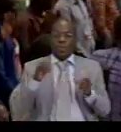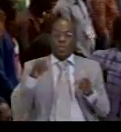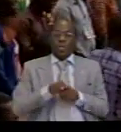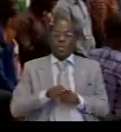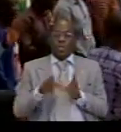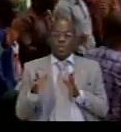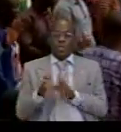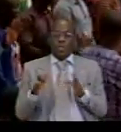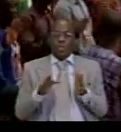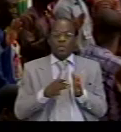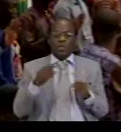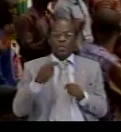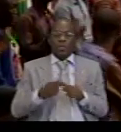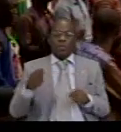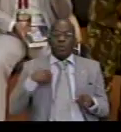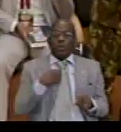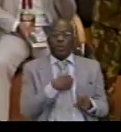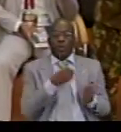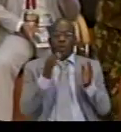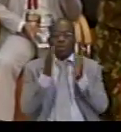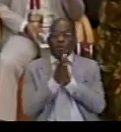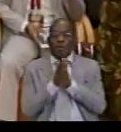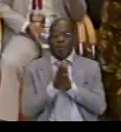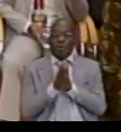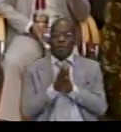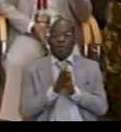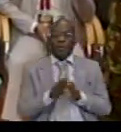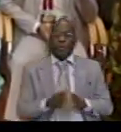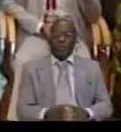In Jesus' name we pray.